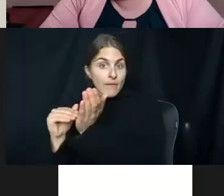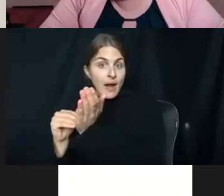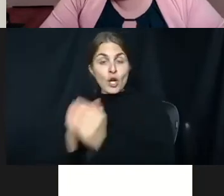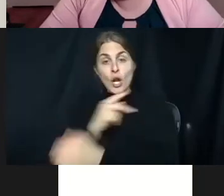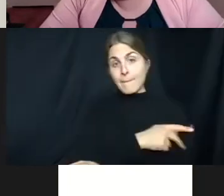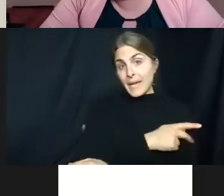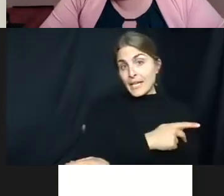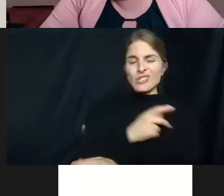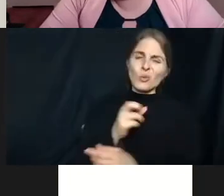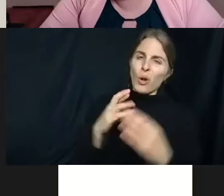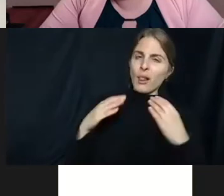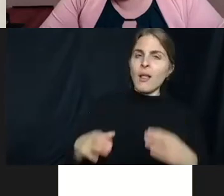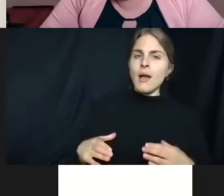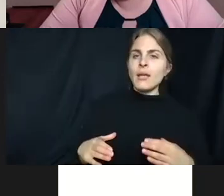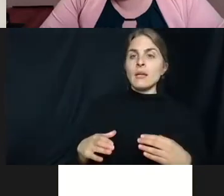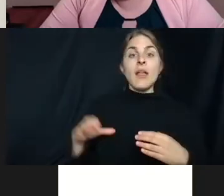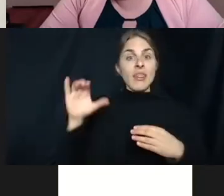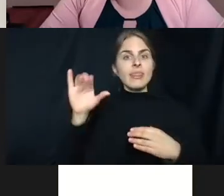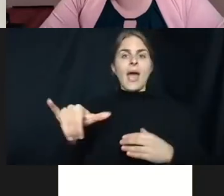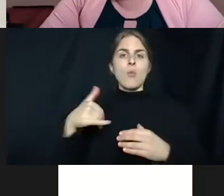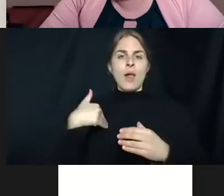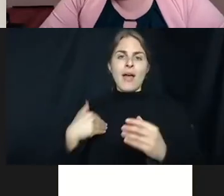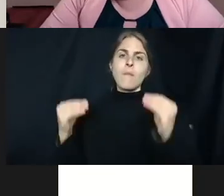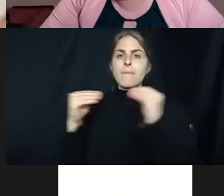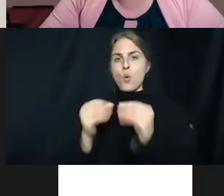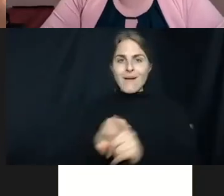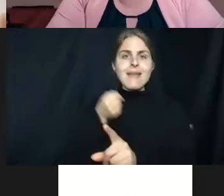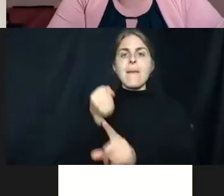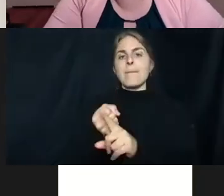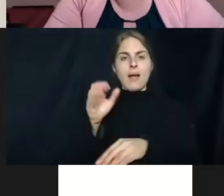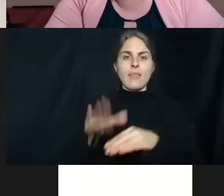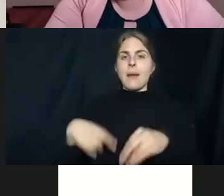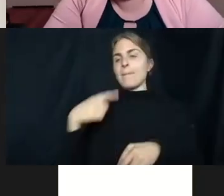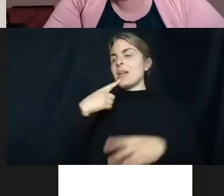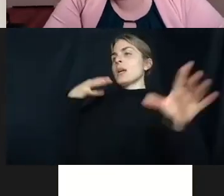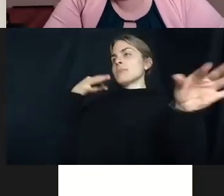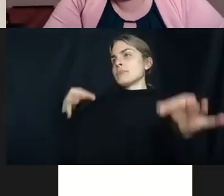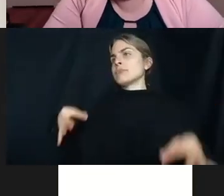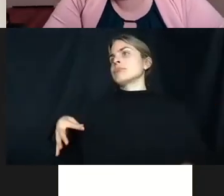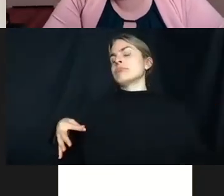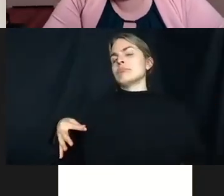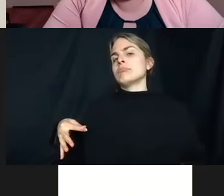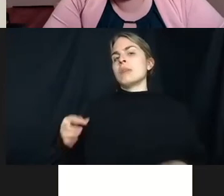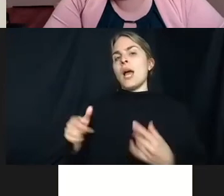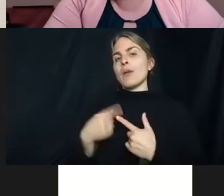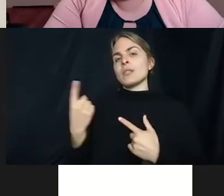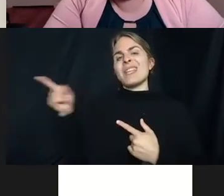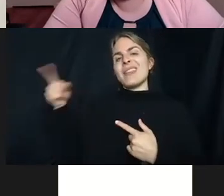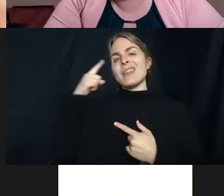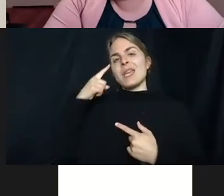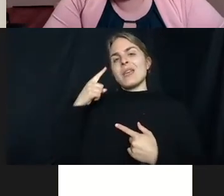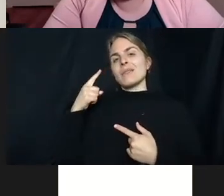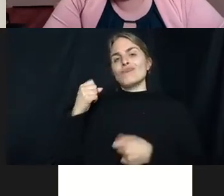or client probably is going to have a bigger impact than like me telling them all these things that they think they know more about. And